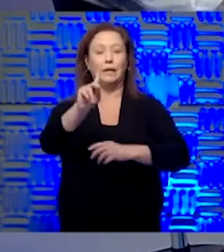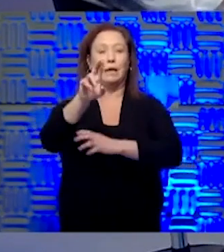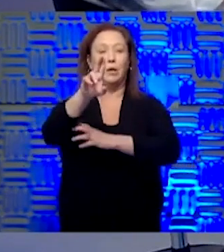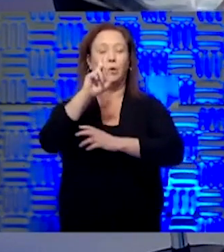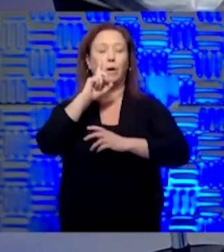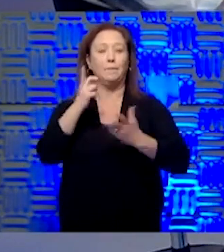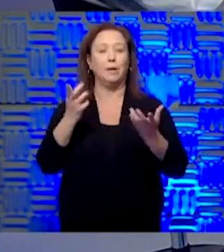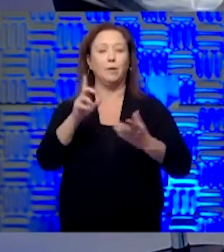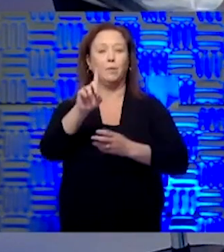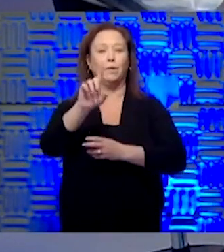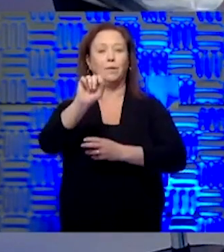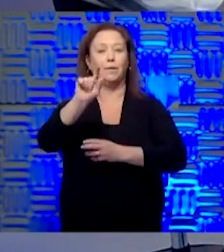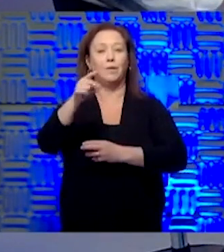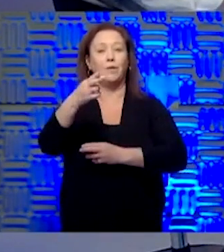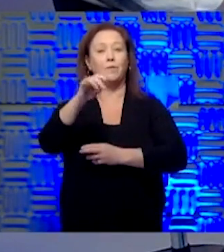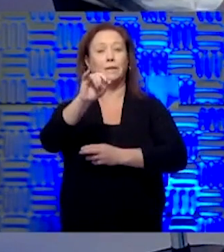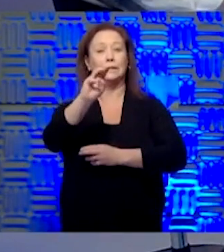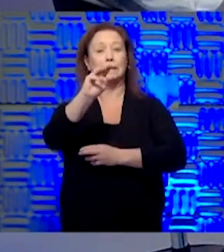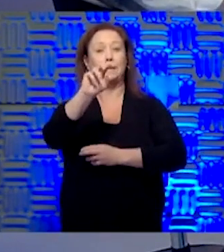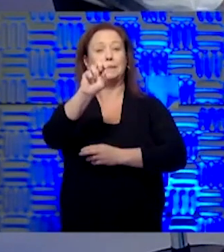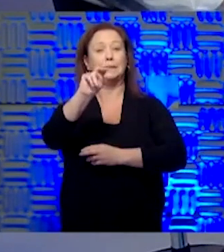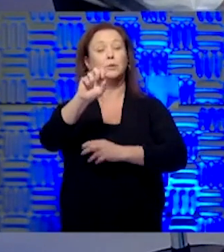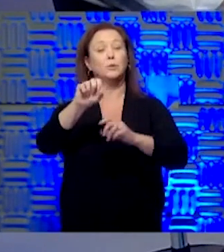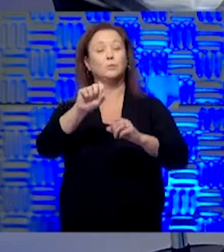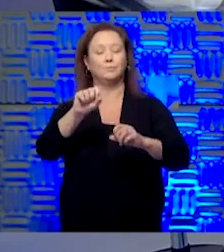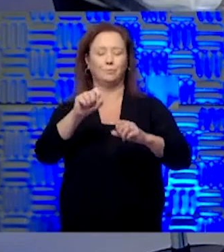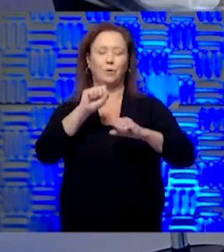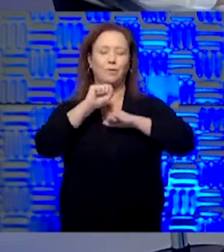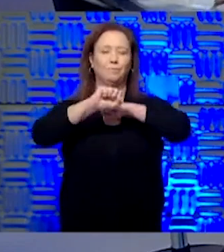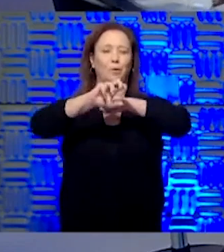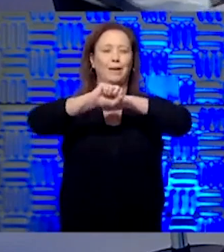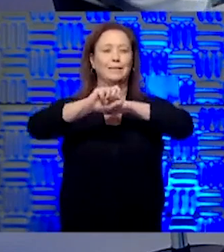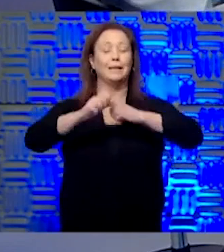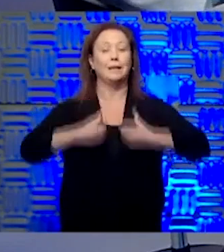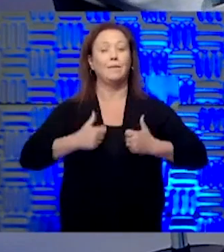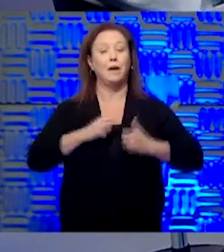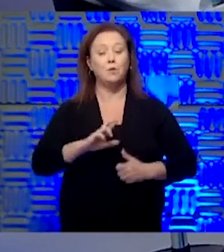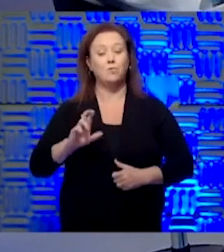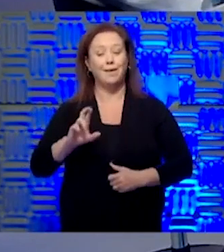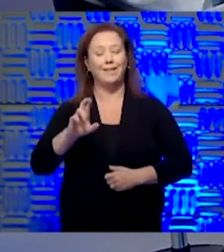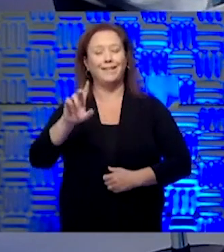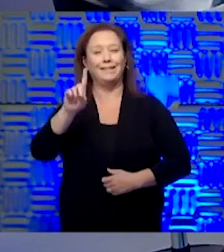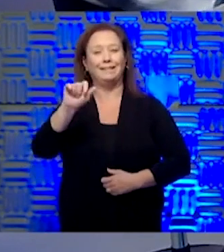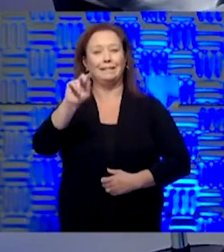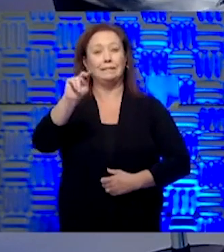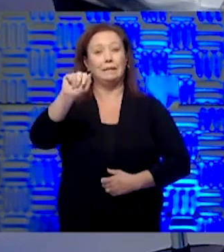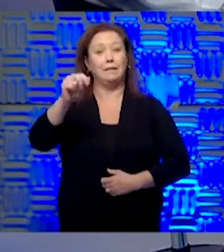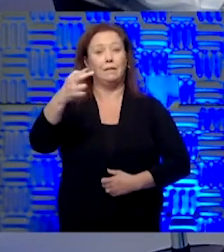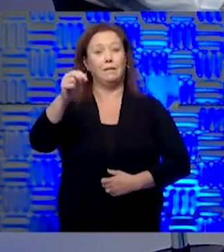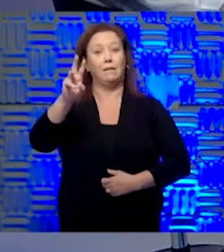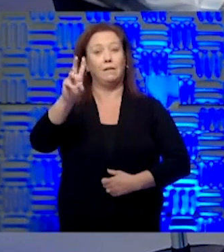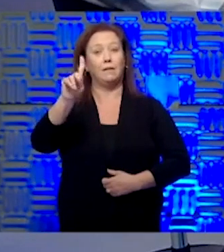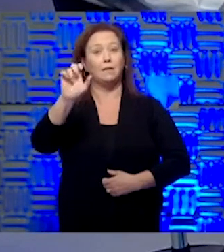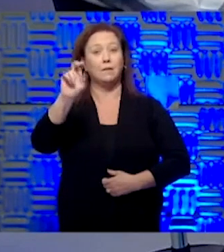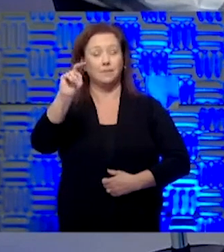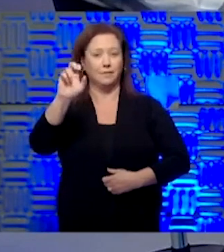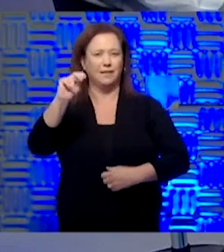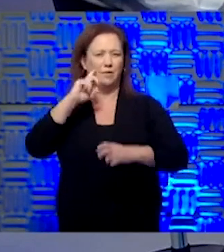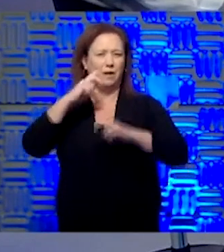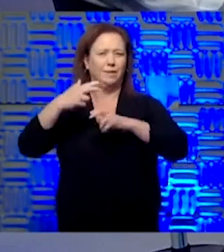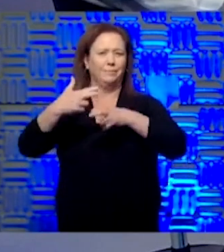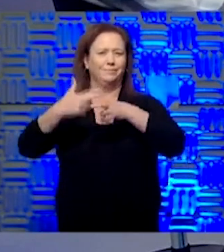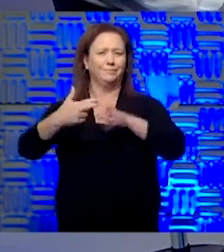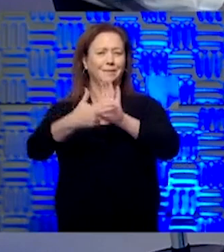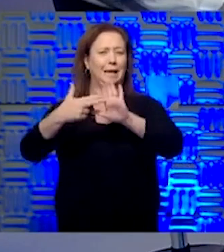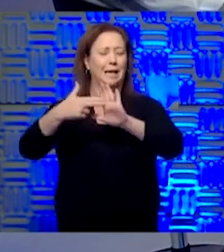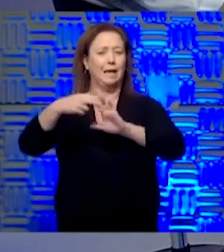my colleagues and friends. We're broadcasting live. On my right is Dr. Dana Hawkinson. He's got a few aliases now: